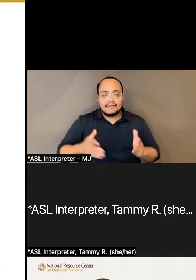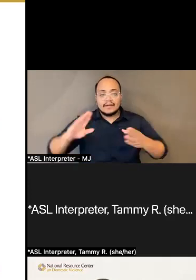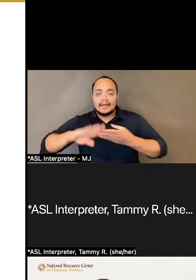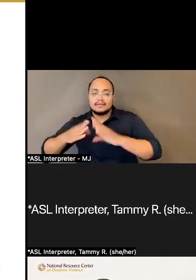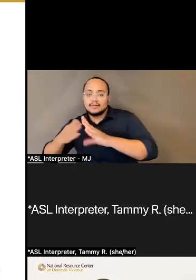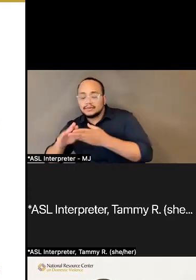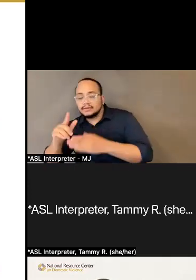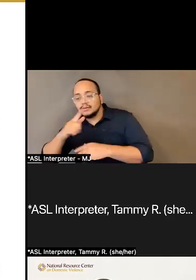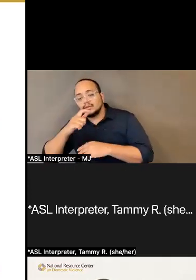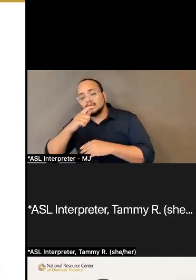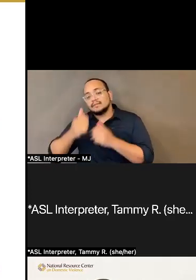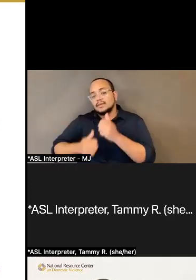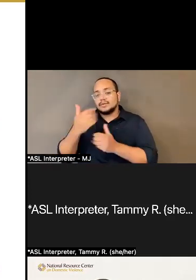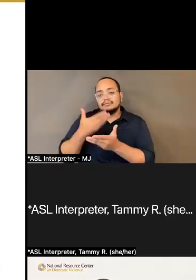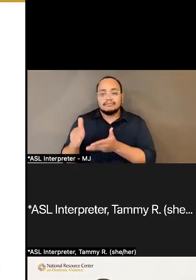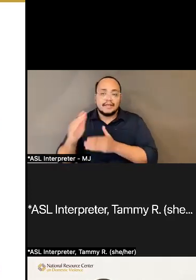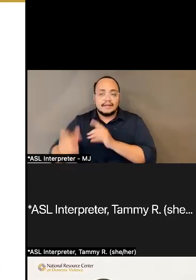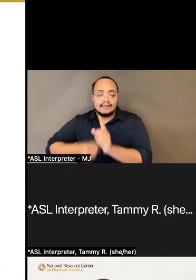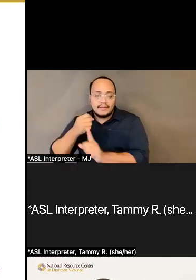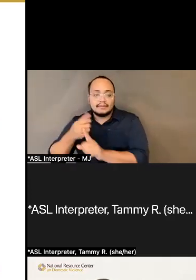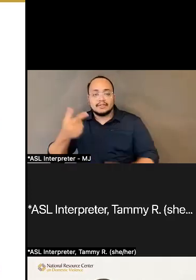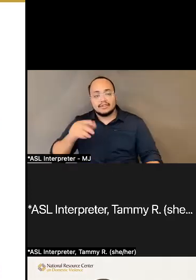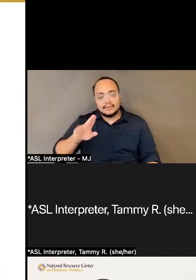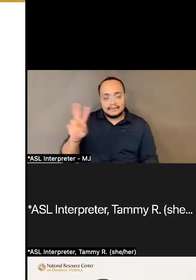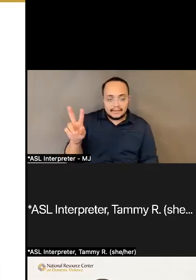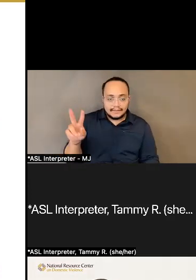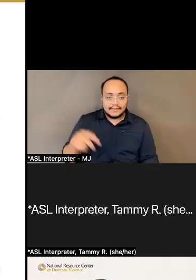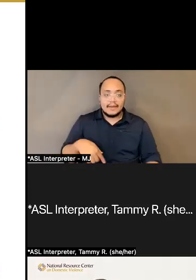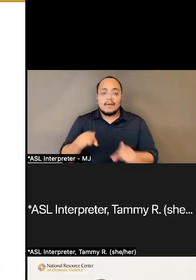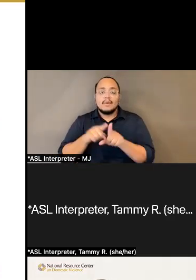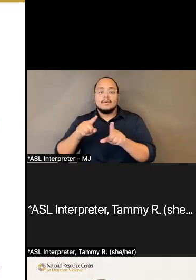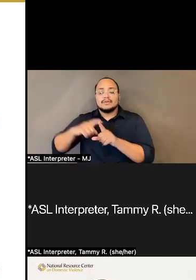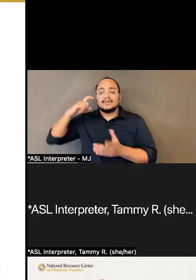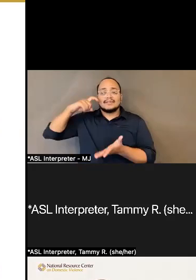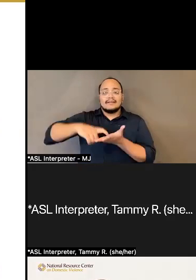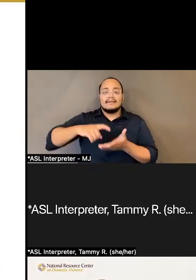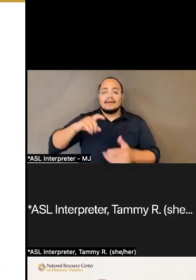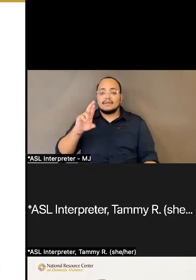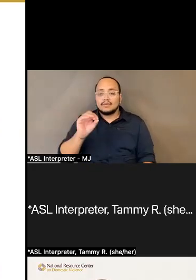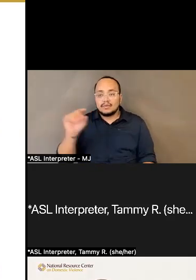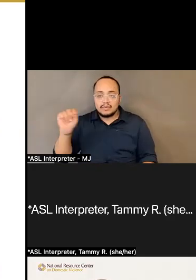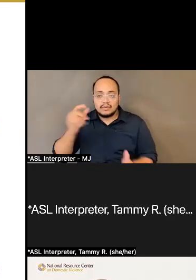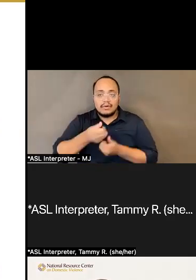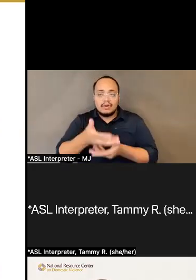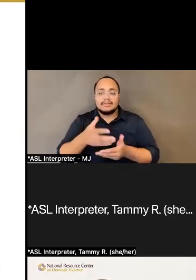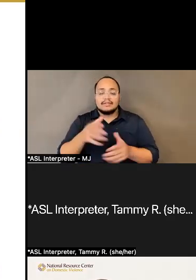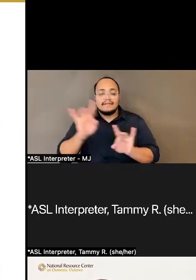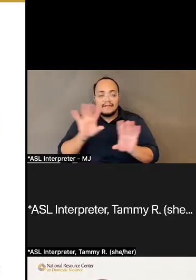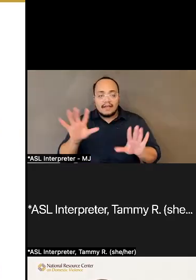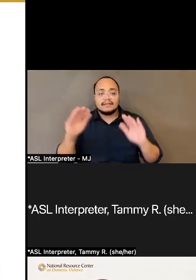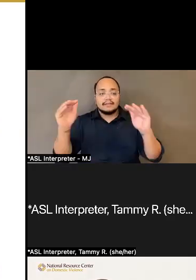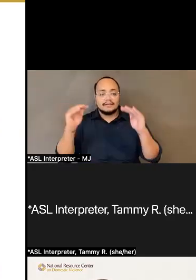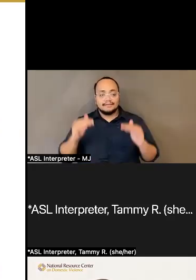most impacted and addressing root causes of violence, and advancing policy